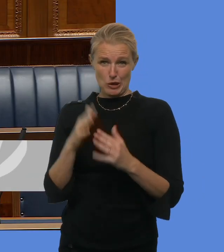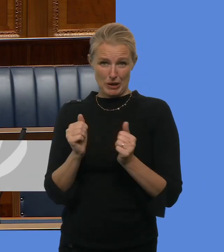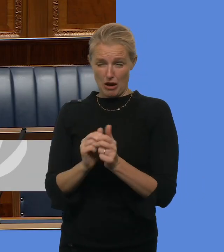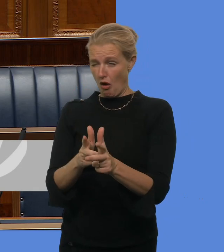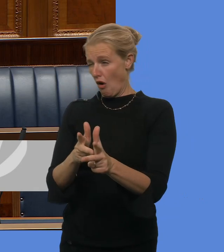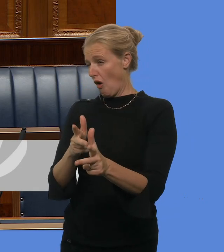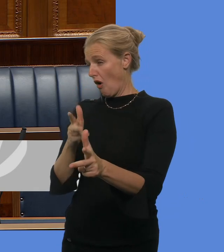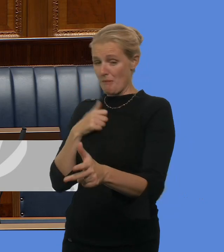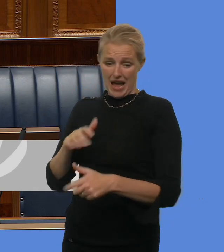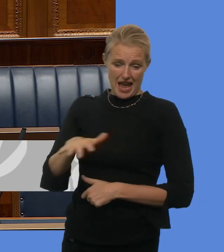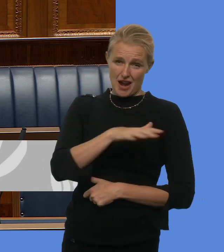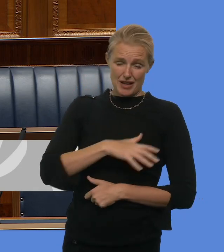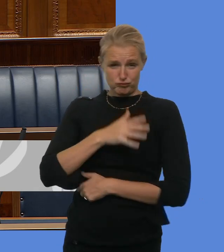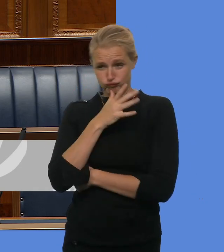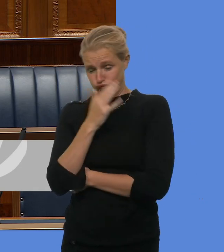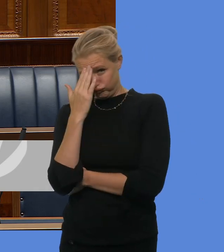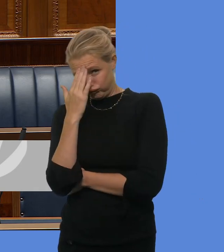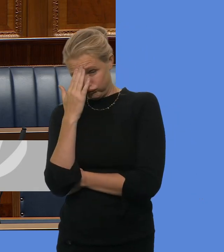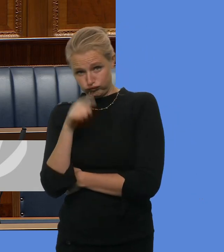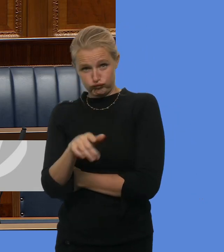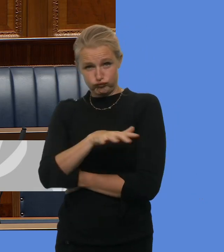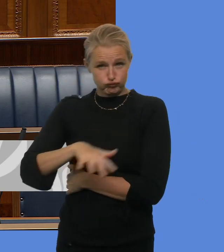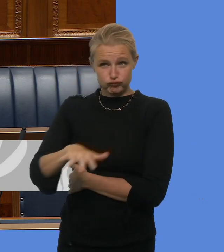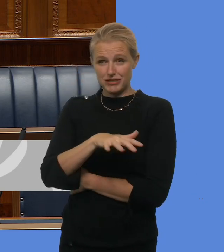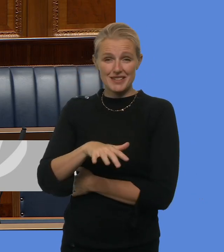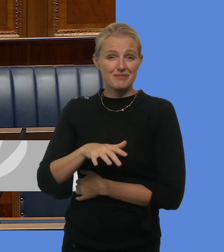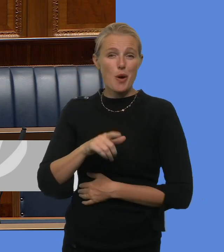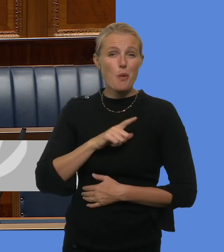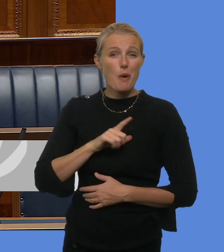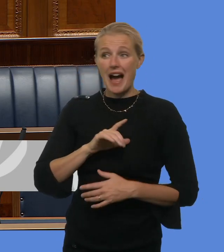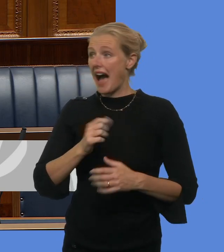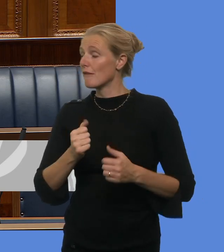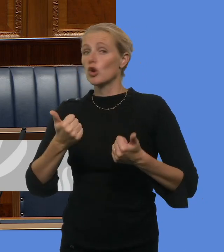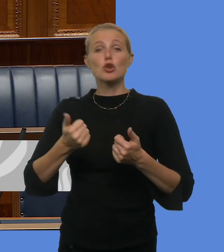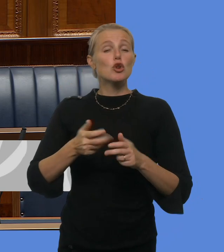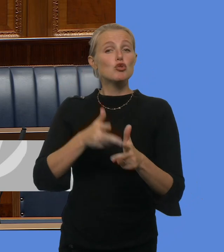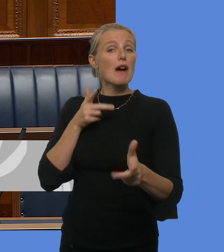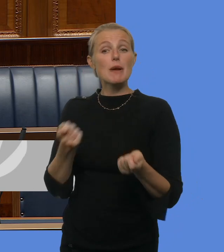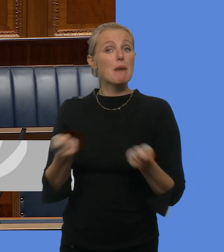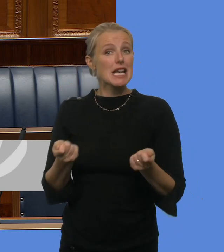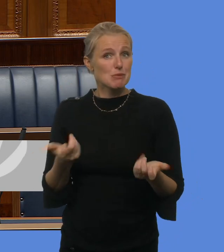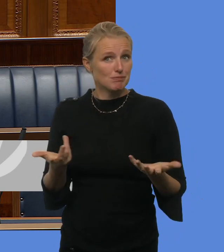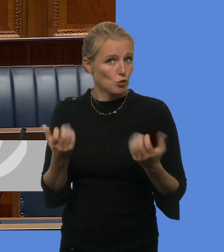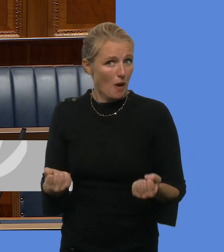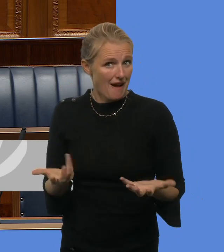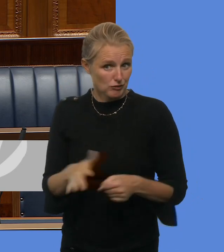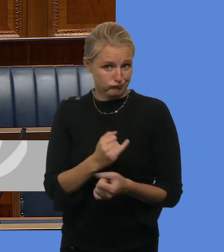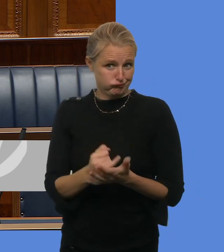weekend, largely due to, I think, poor traffic management around the area. Could I ask the Minister